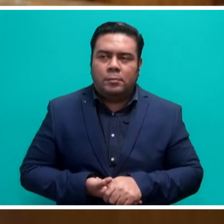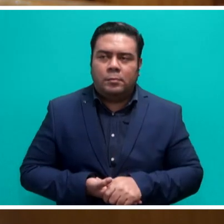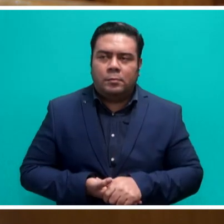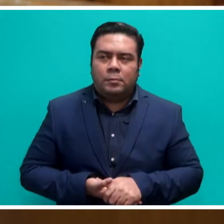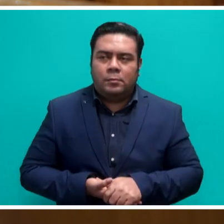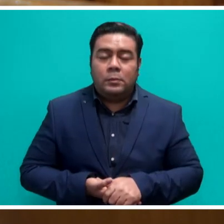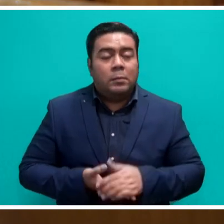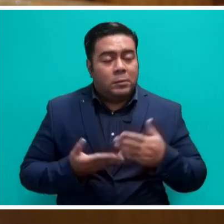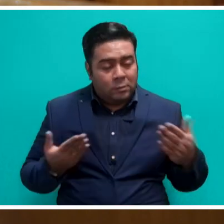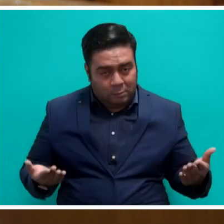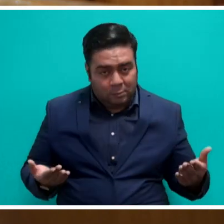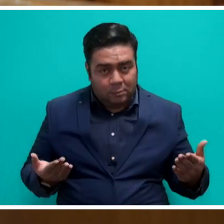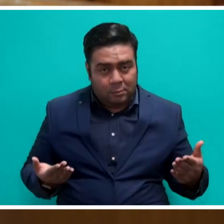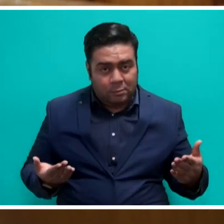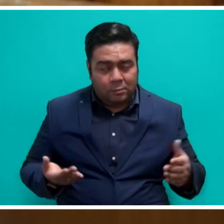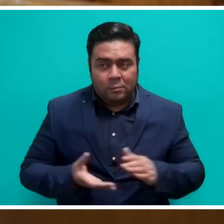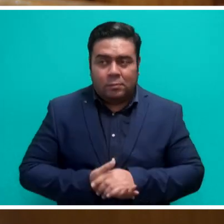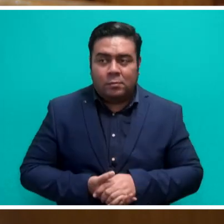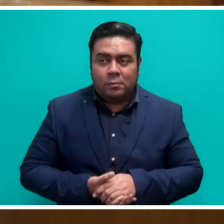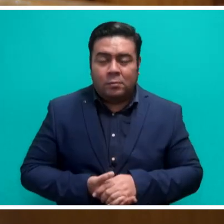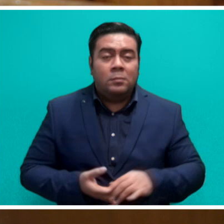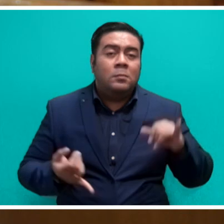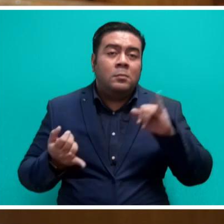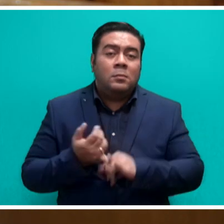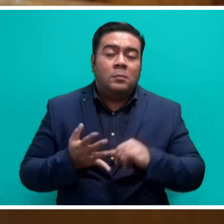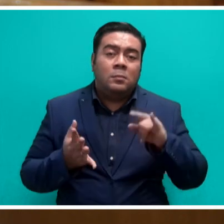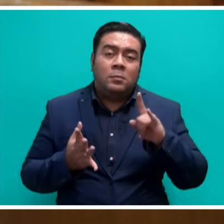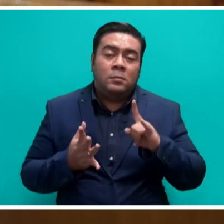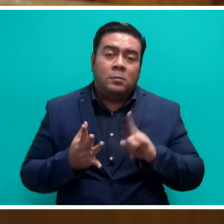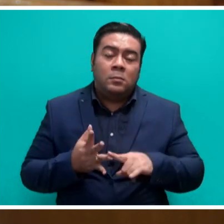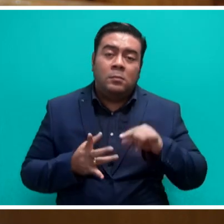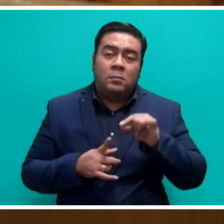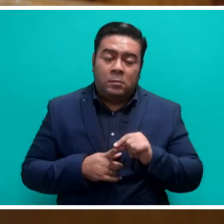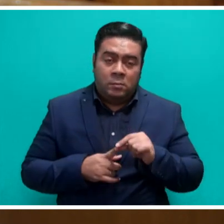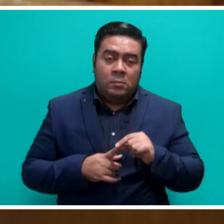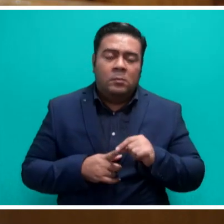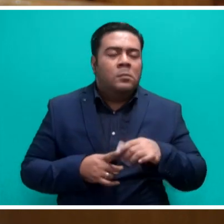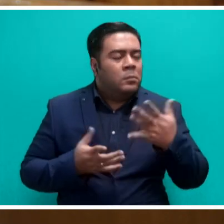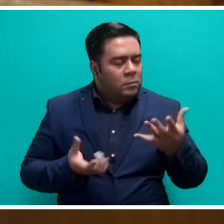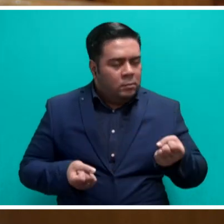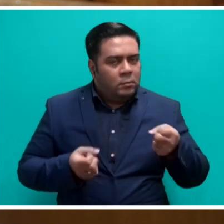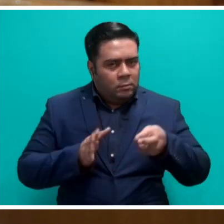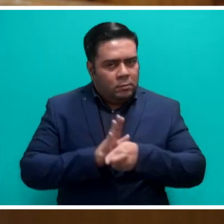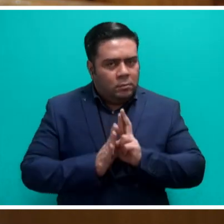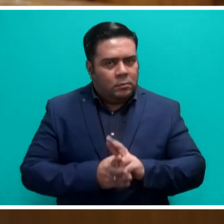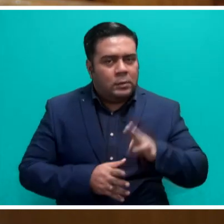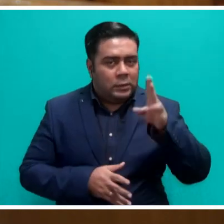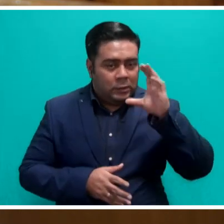At present, the SOPs are being reviewed by the COC members to ensure